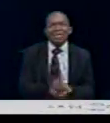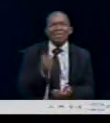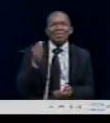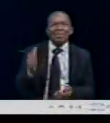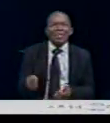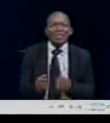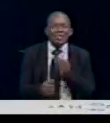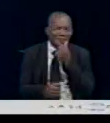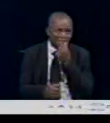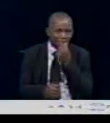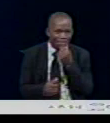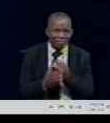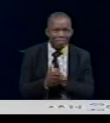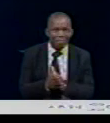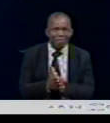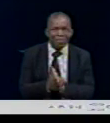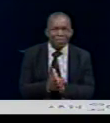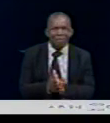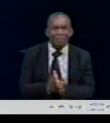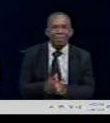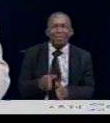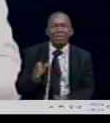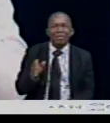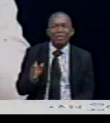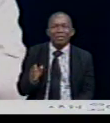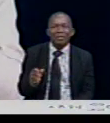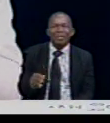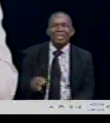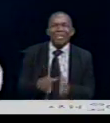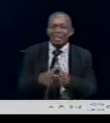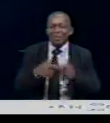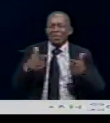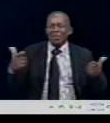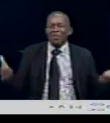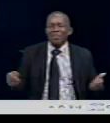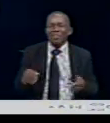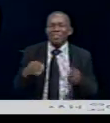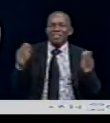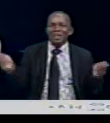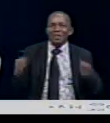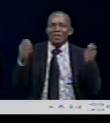Amen. A global, glorious celebration.